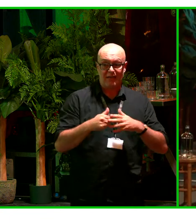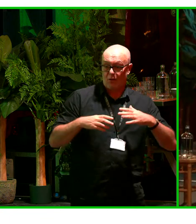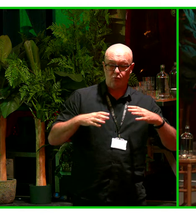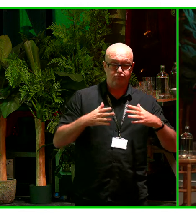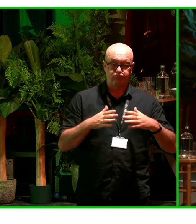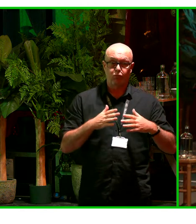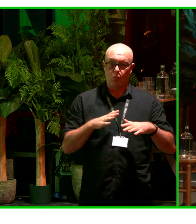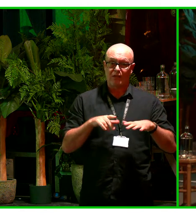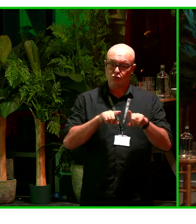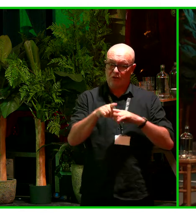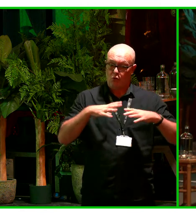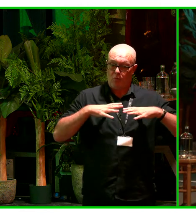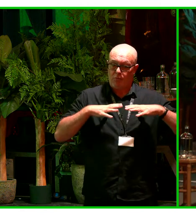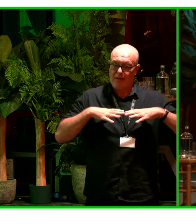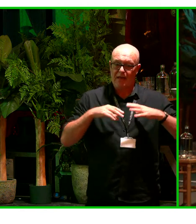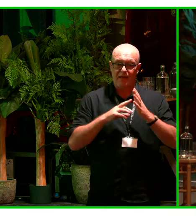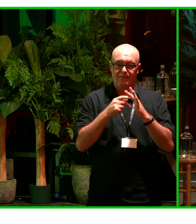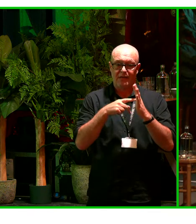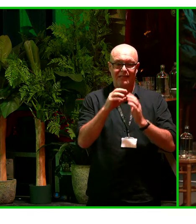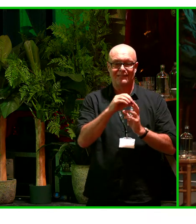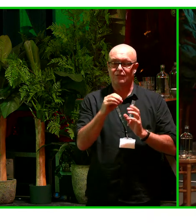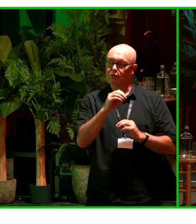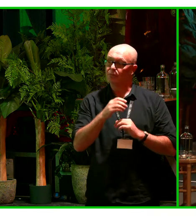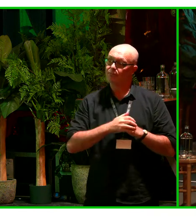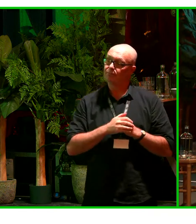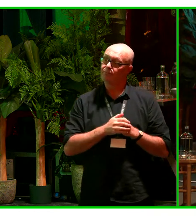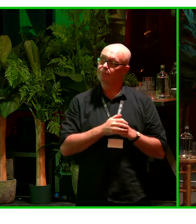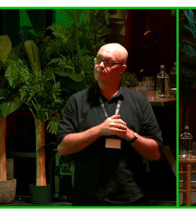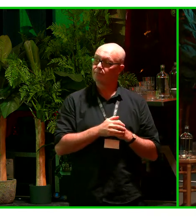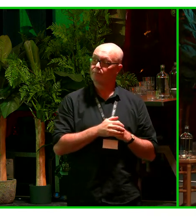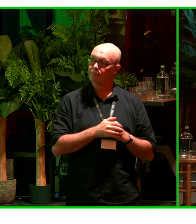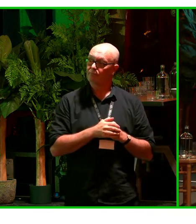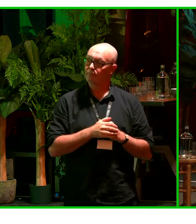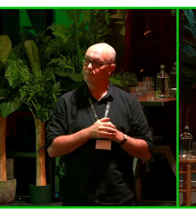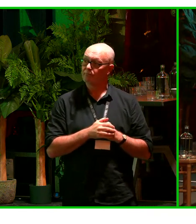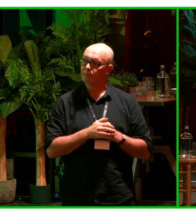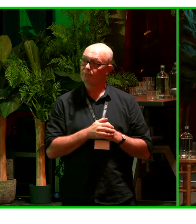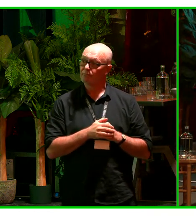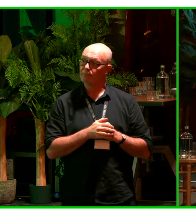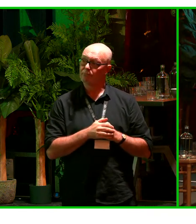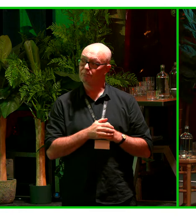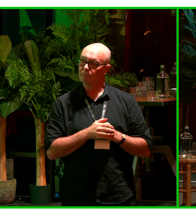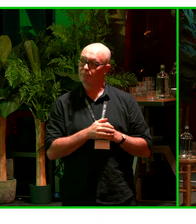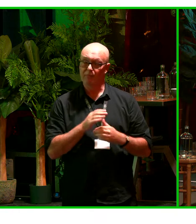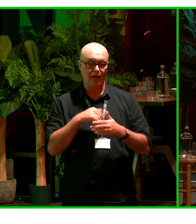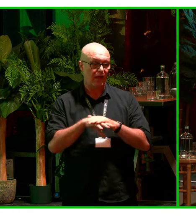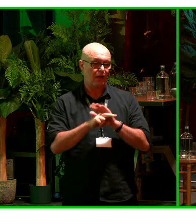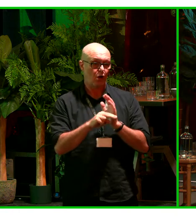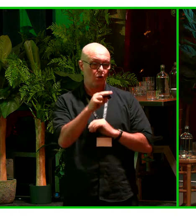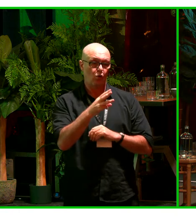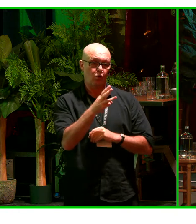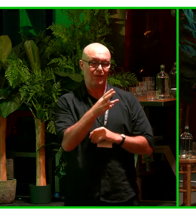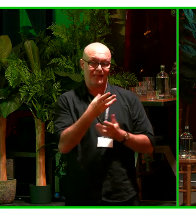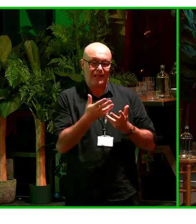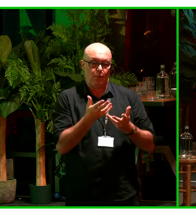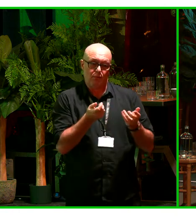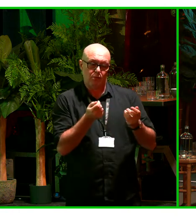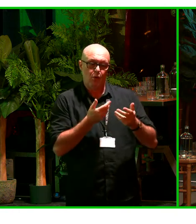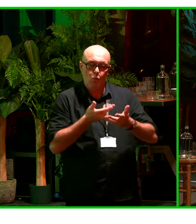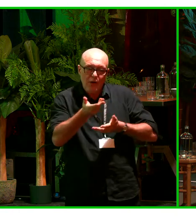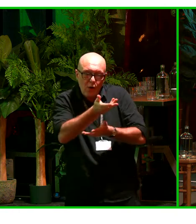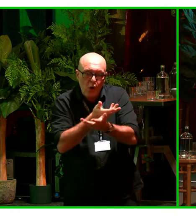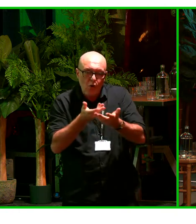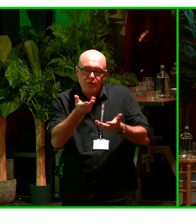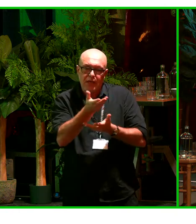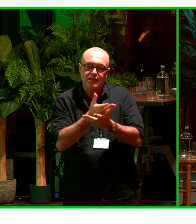zero. Electricity networks ourselves and Electricity North West are already at the moment negotiating with our regulator Ofgem